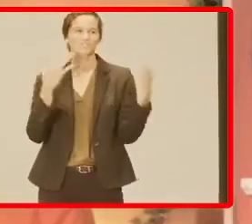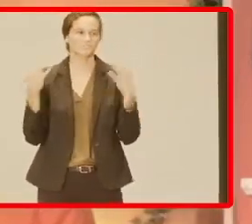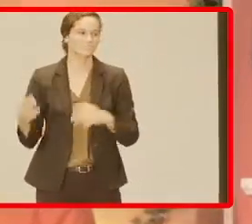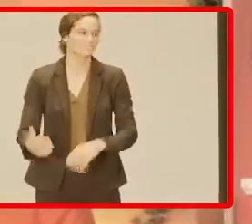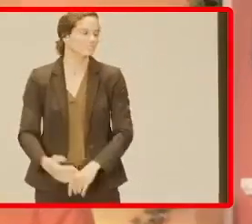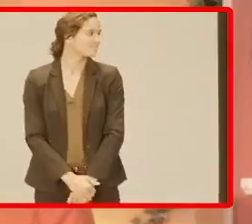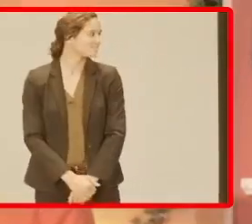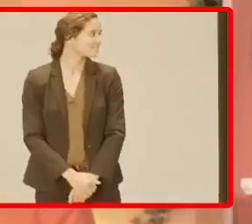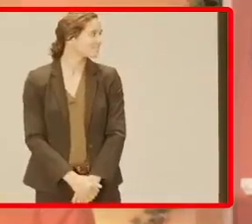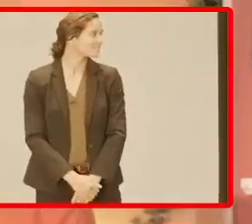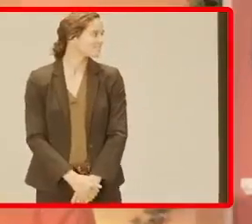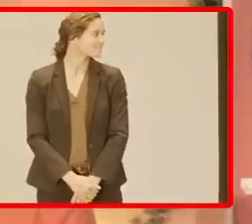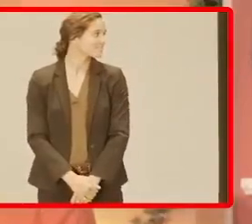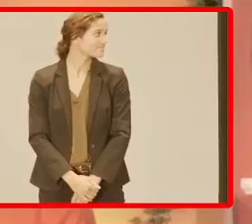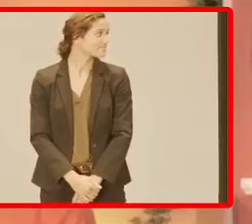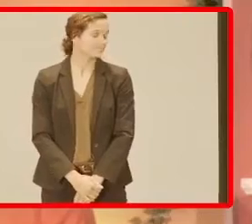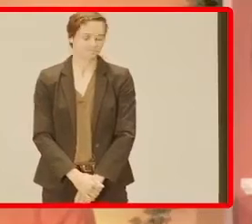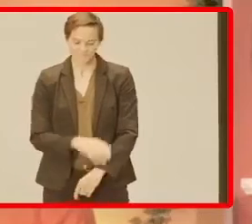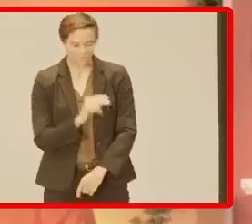I'm almost done.